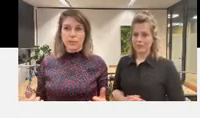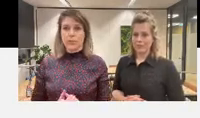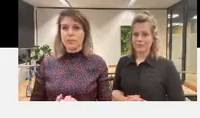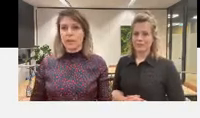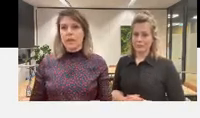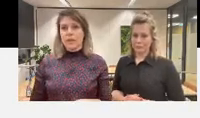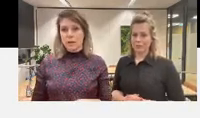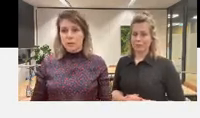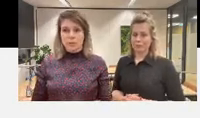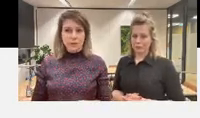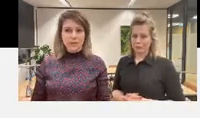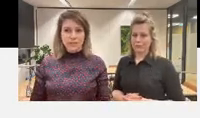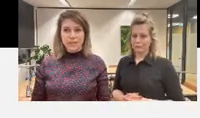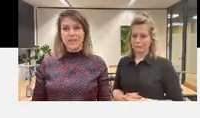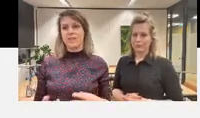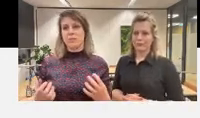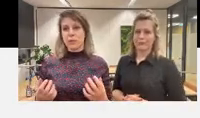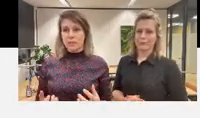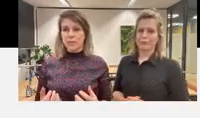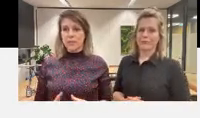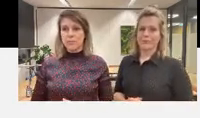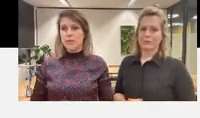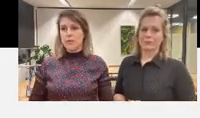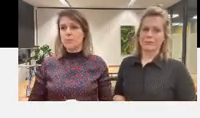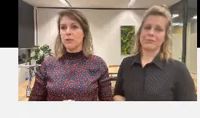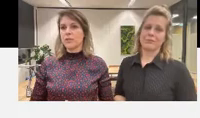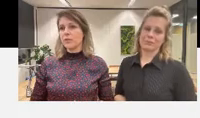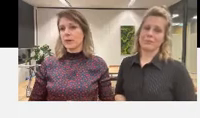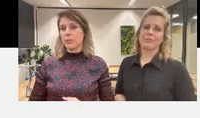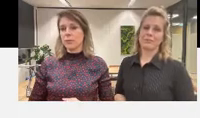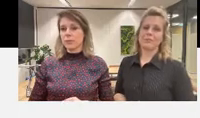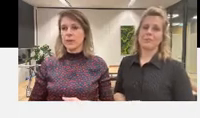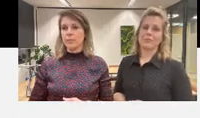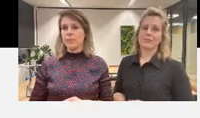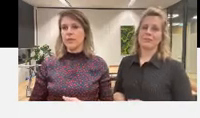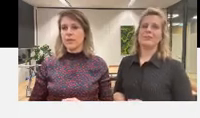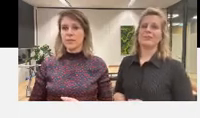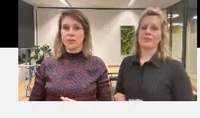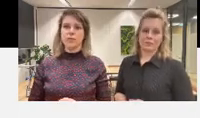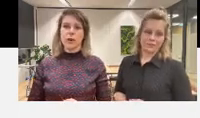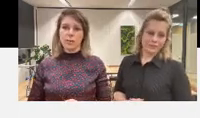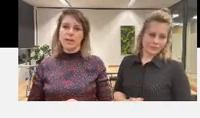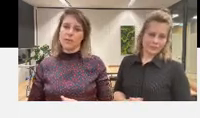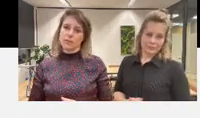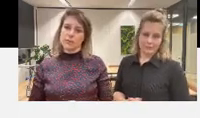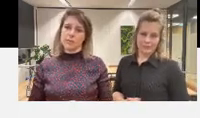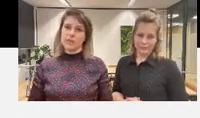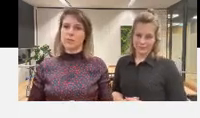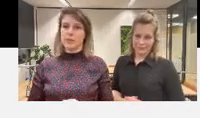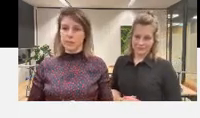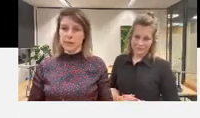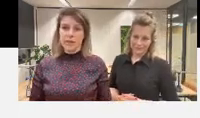as good. Conclusion, it's a promising emerging approach to improve the implementation of